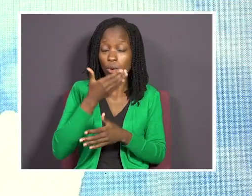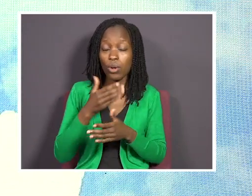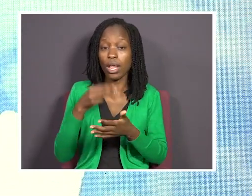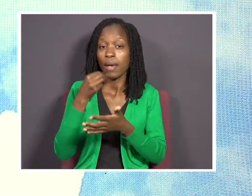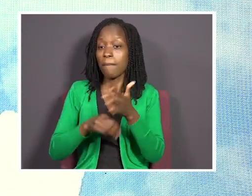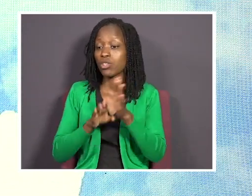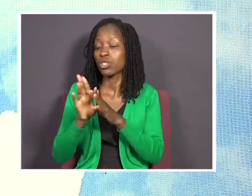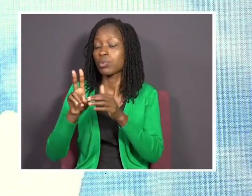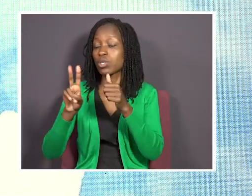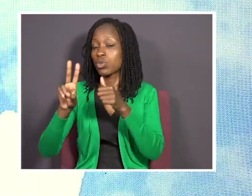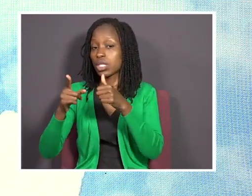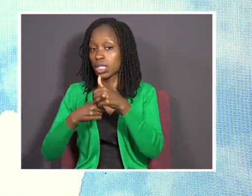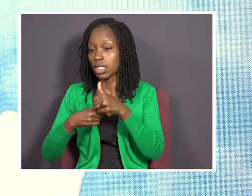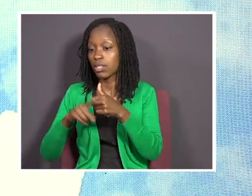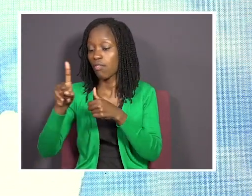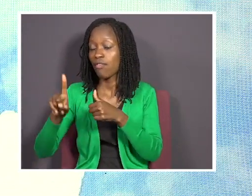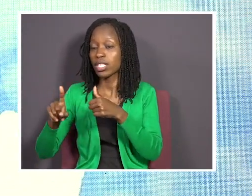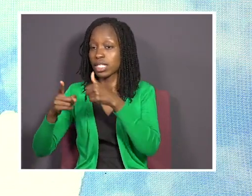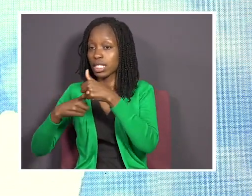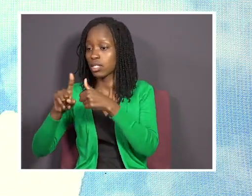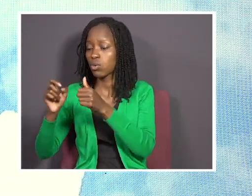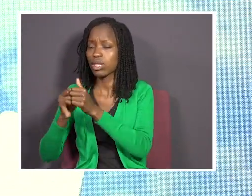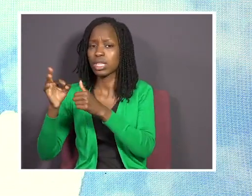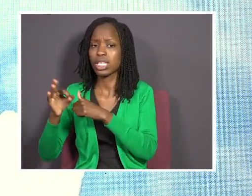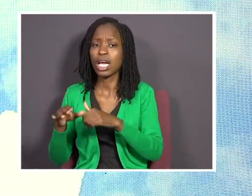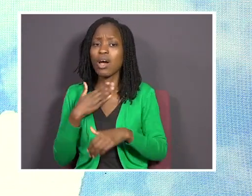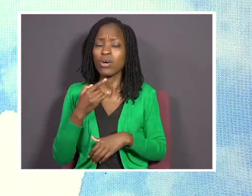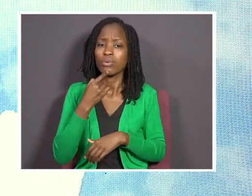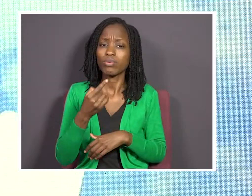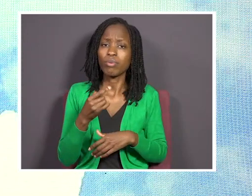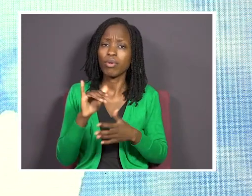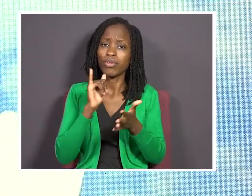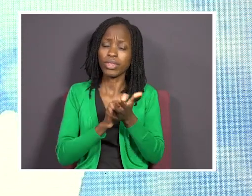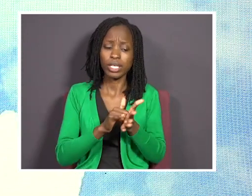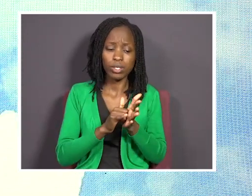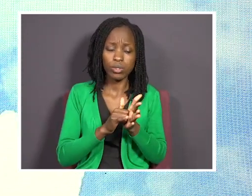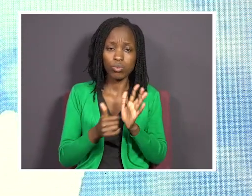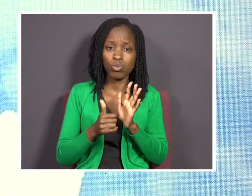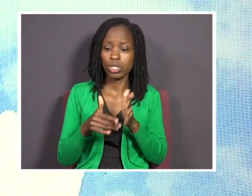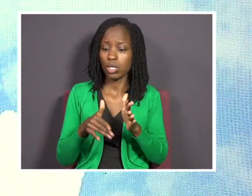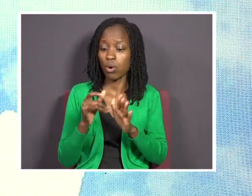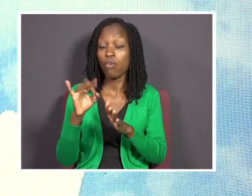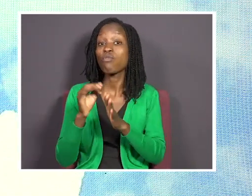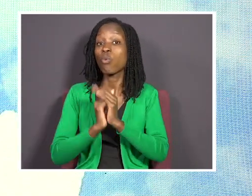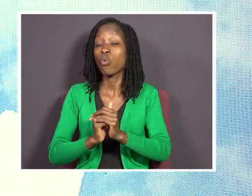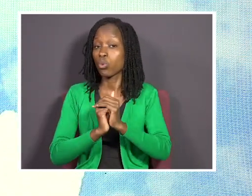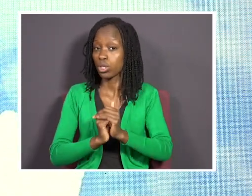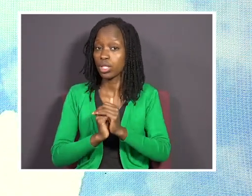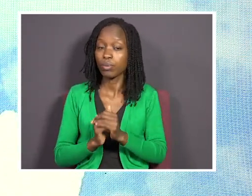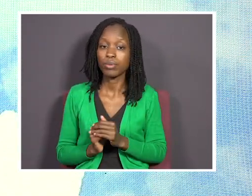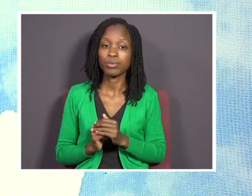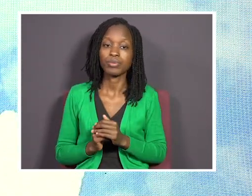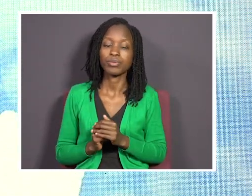chapter 26, verse 6 to 13. I would say that was an act of worship. It is